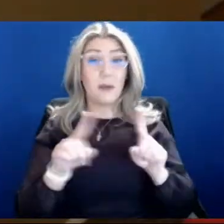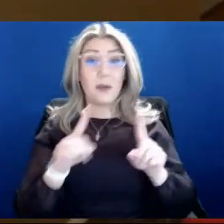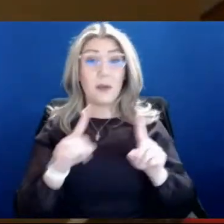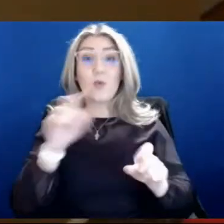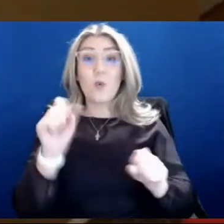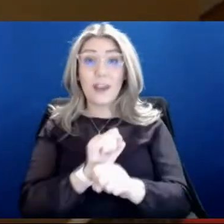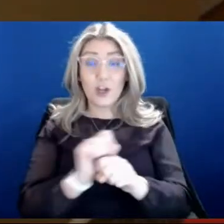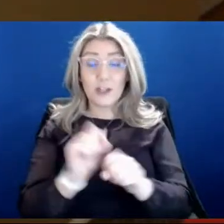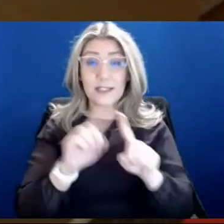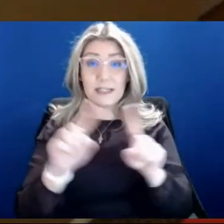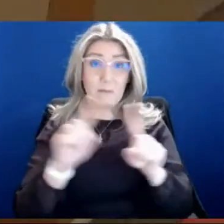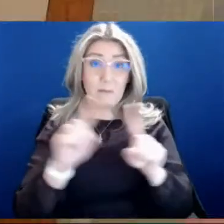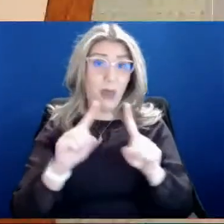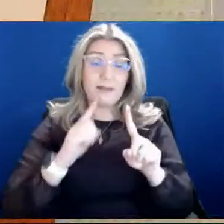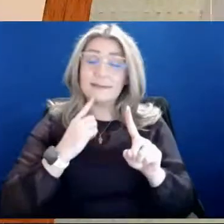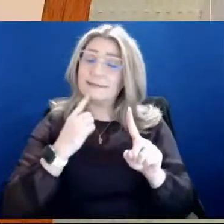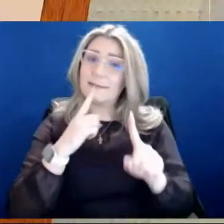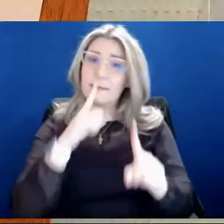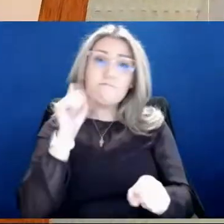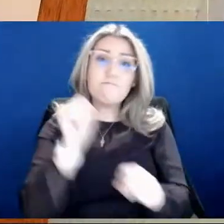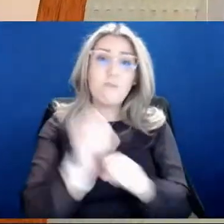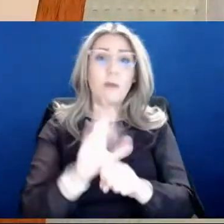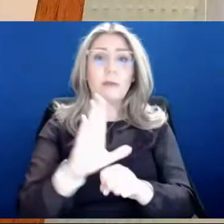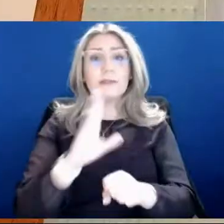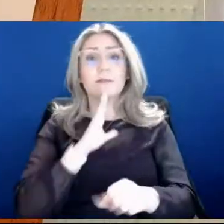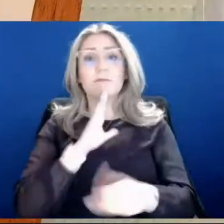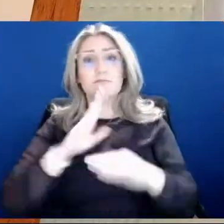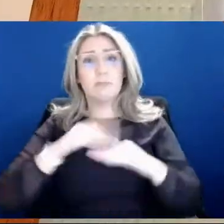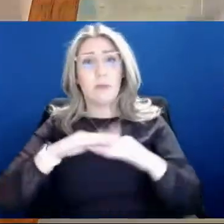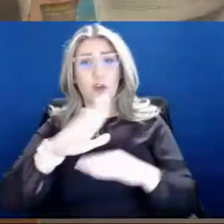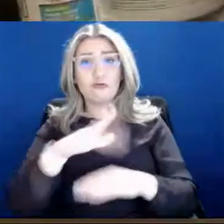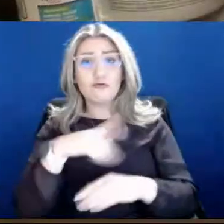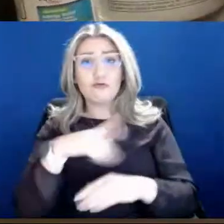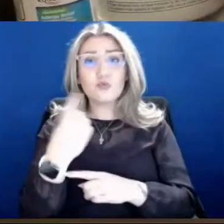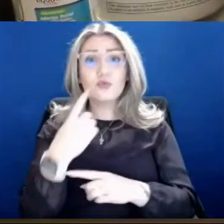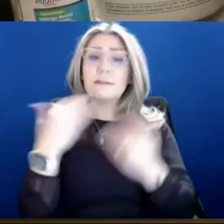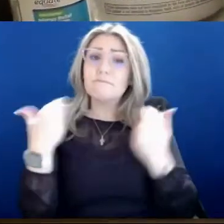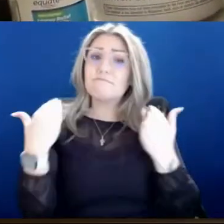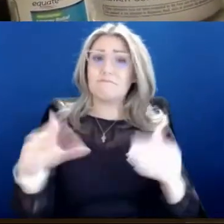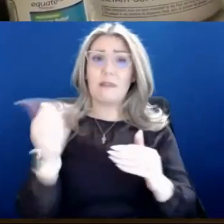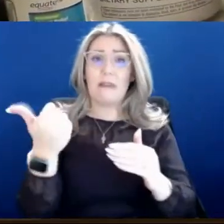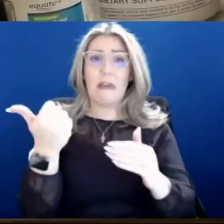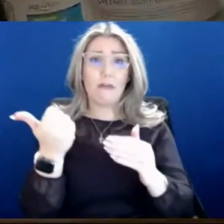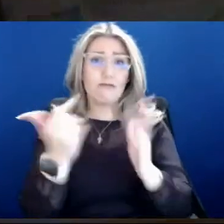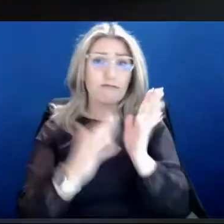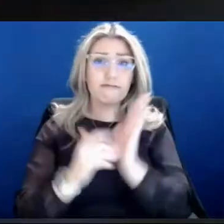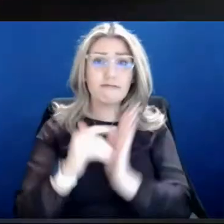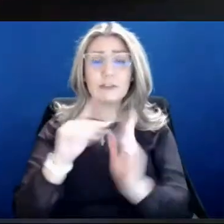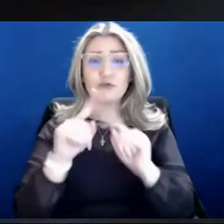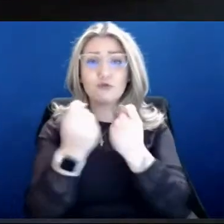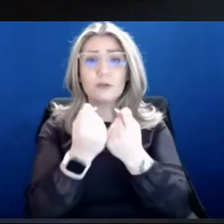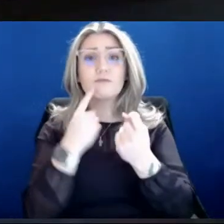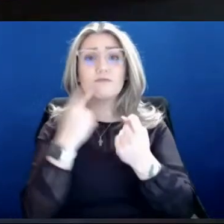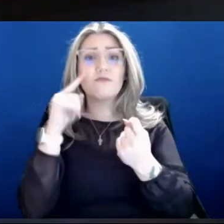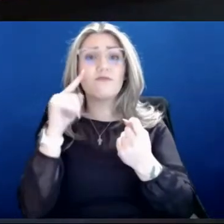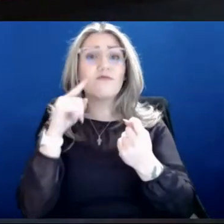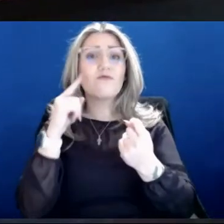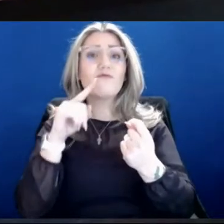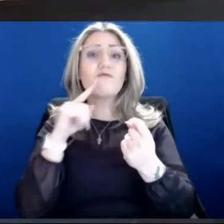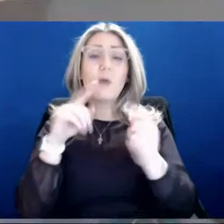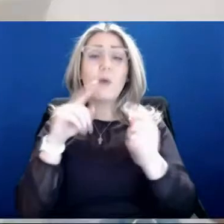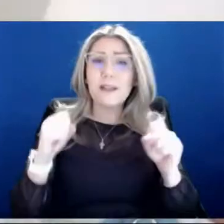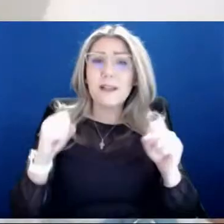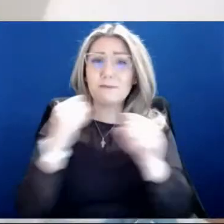her risks as much as possible while still allowing the rest of the oncology team to give Becky a fighting chance. The stakes were